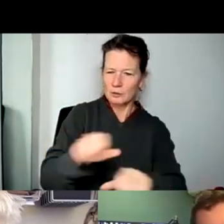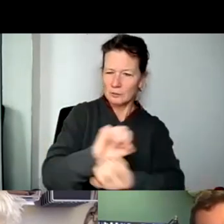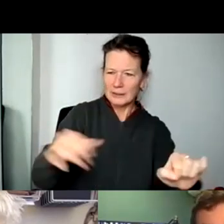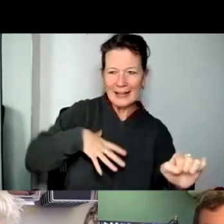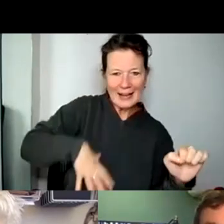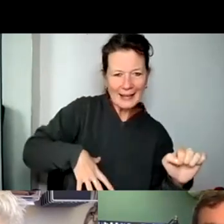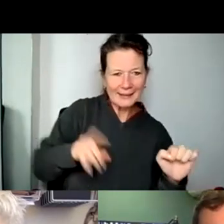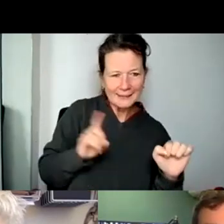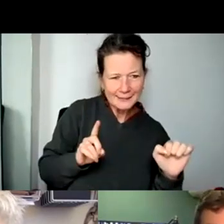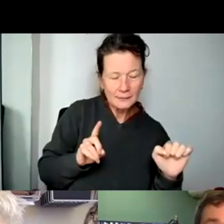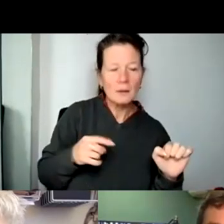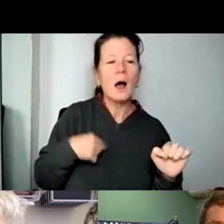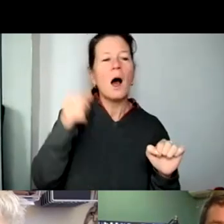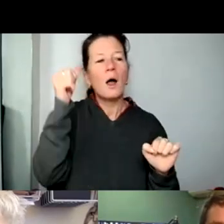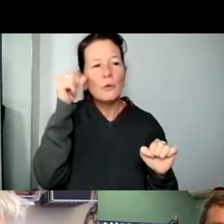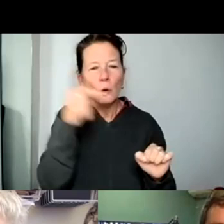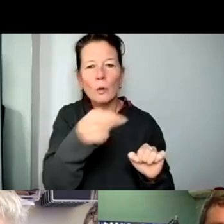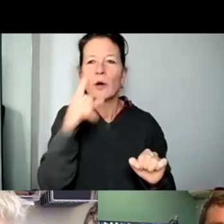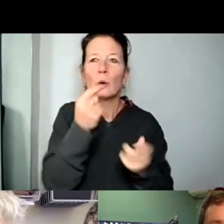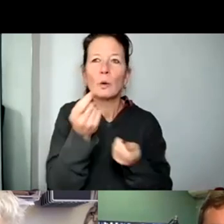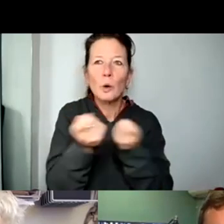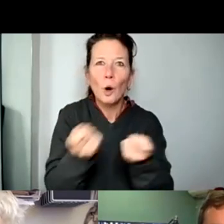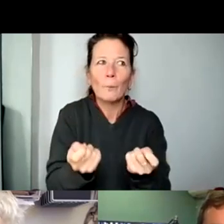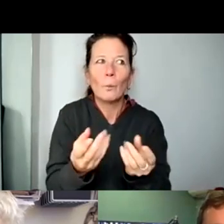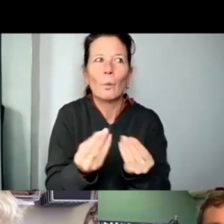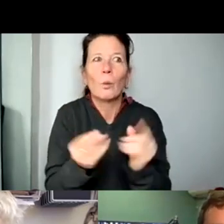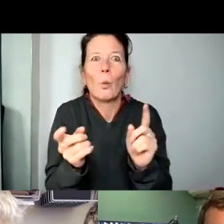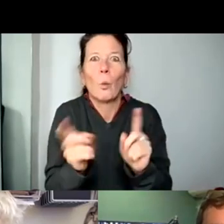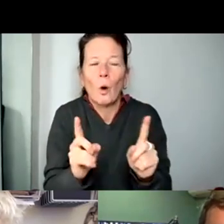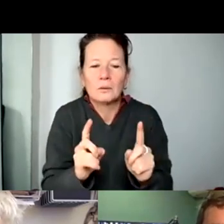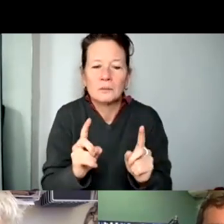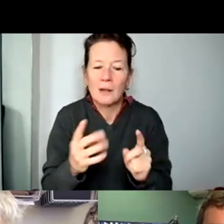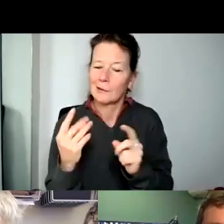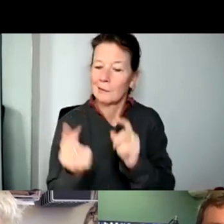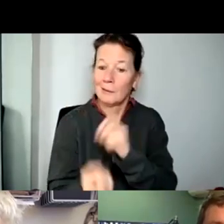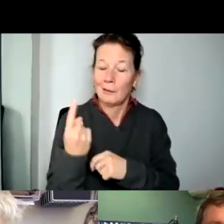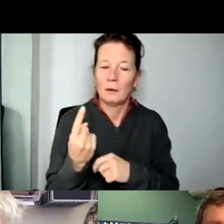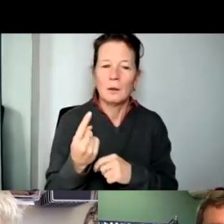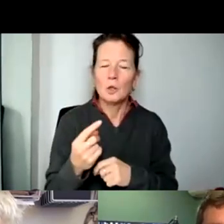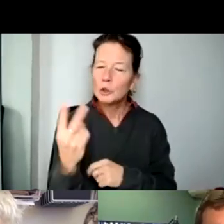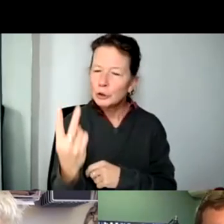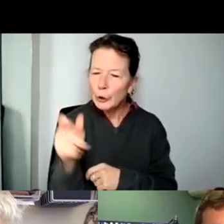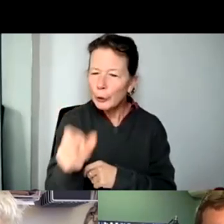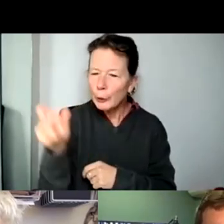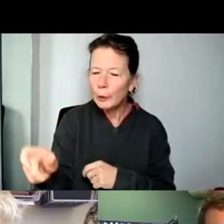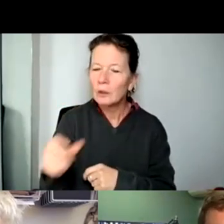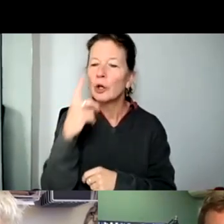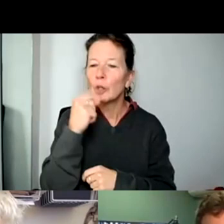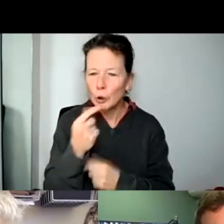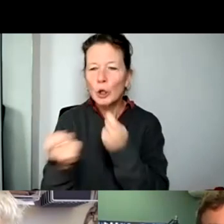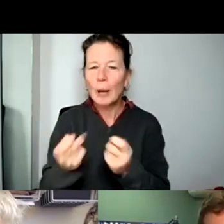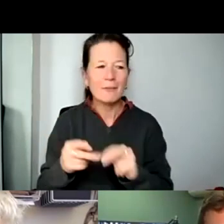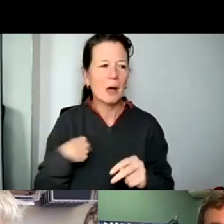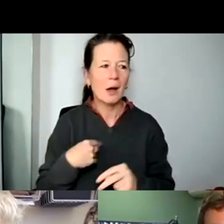were, I knew that what they would be able to cope with on the day and what they wouldn't, and I knew that the two particular musicians that we had would be able to cope with me